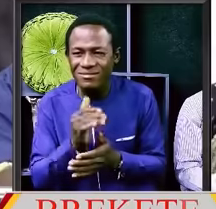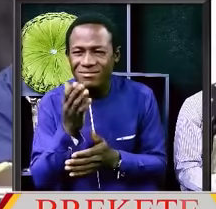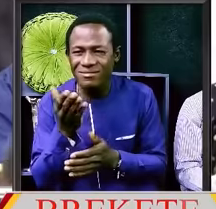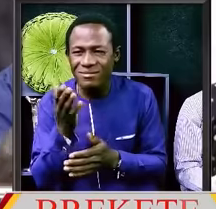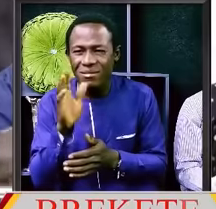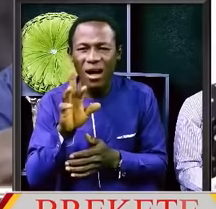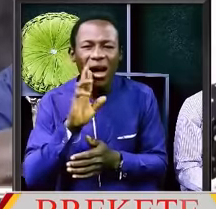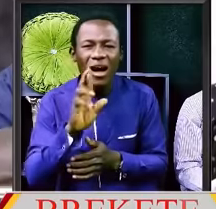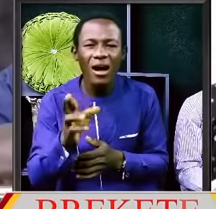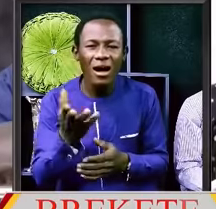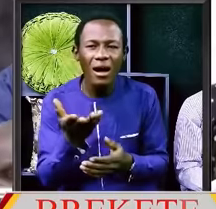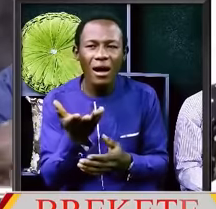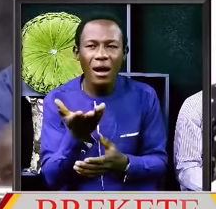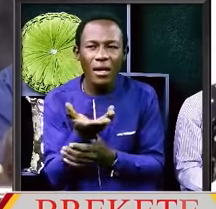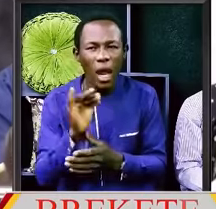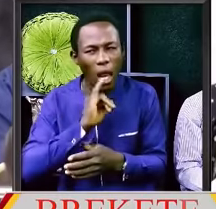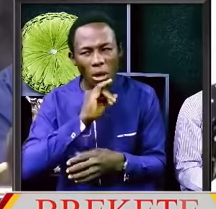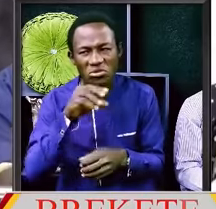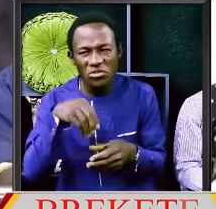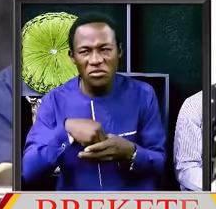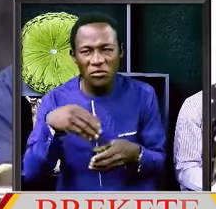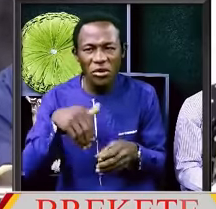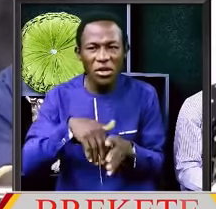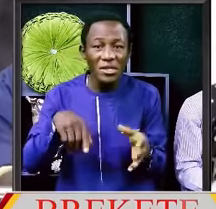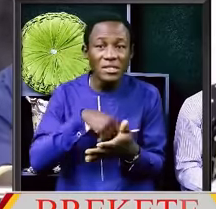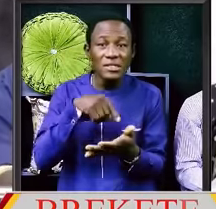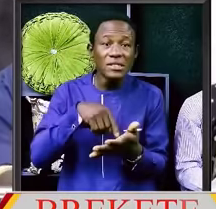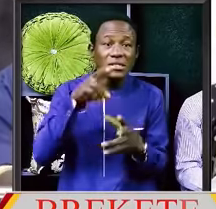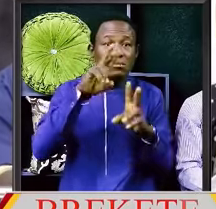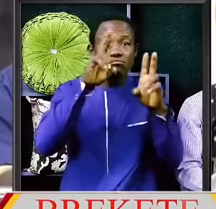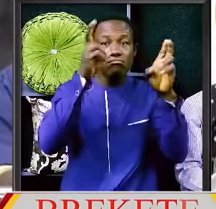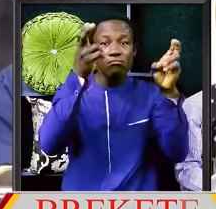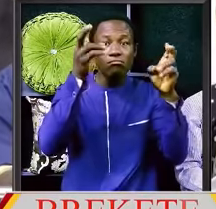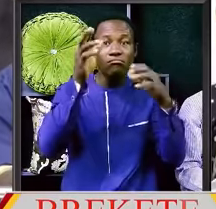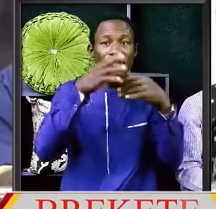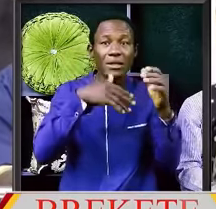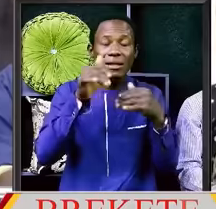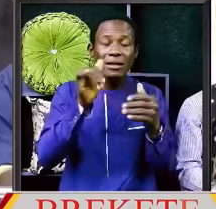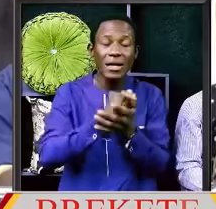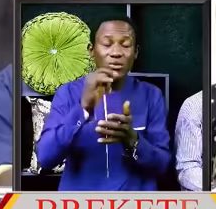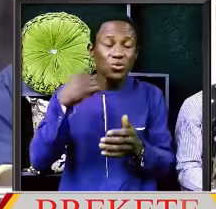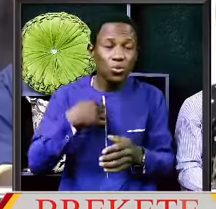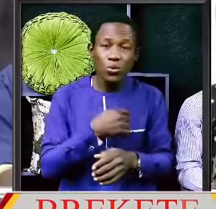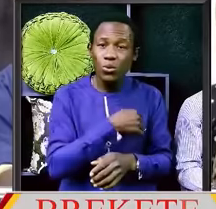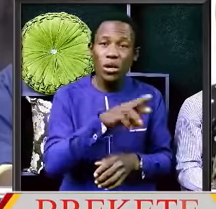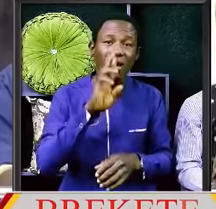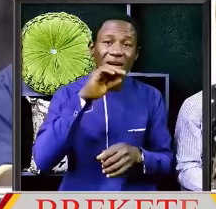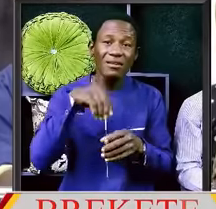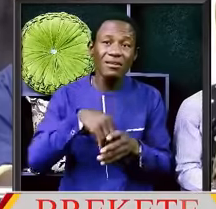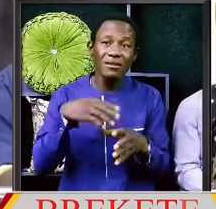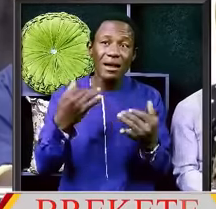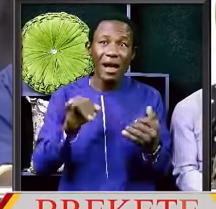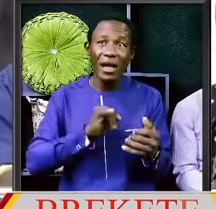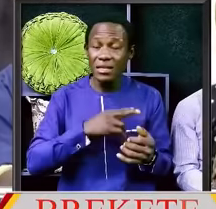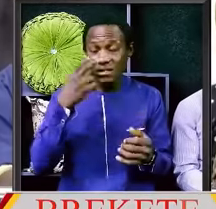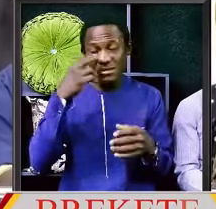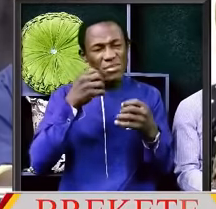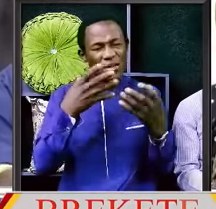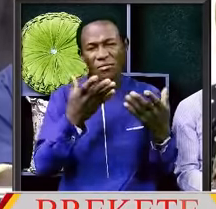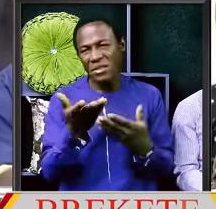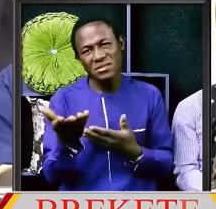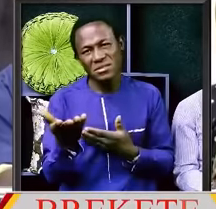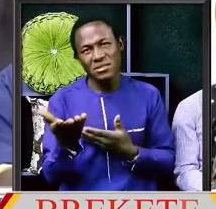You see, in this case where we there, now I dey see many things because I know even sure say